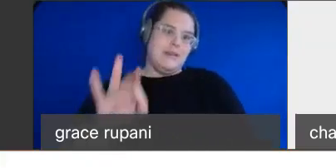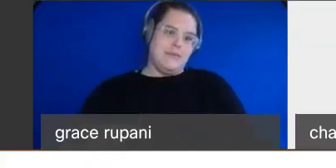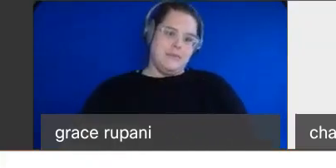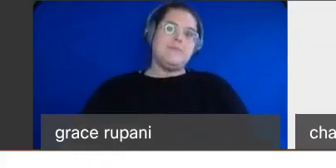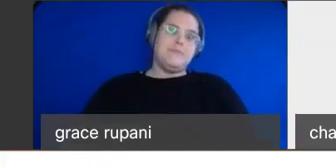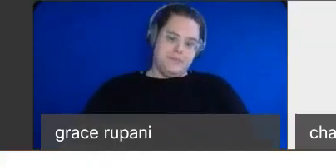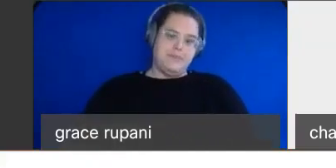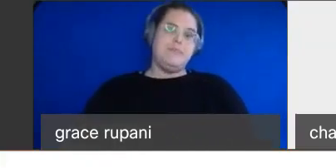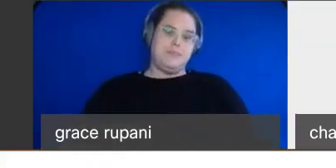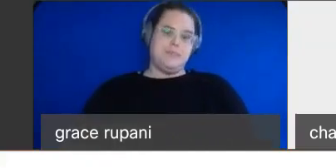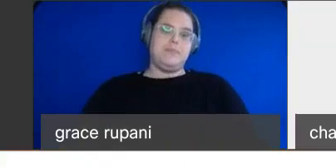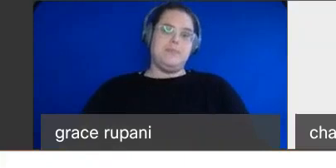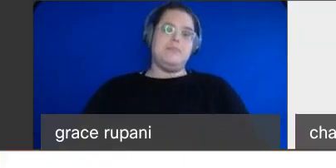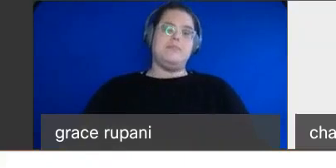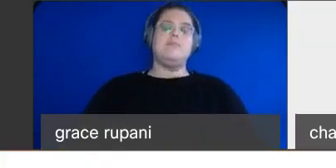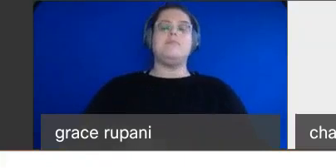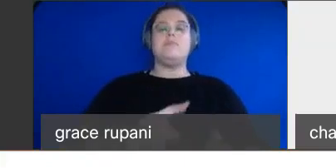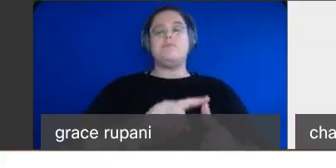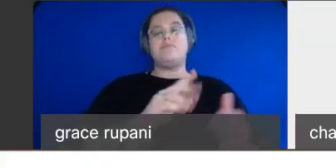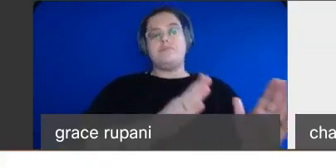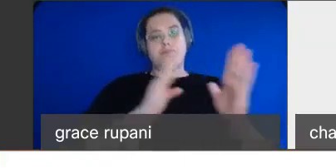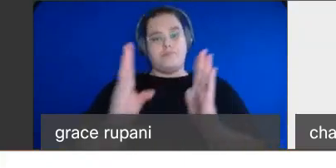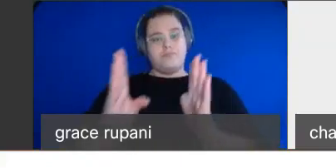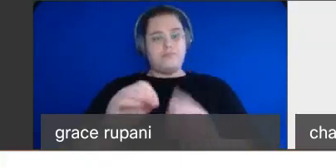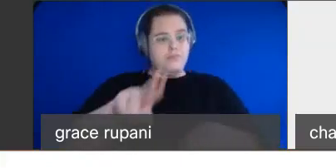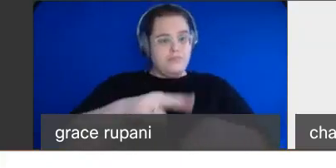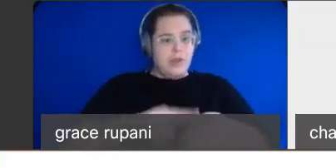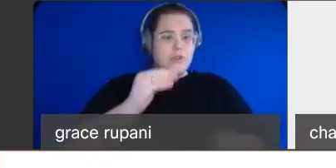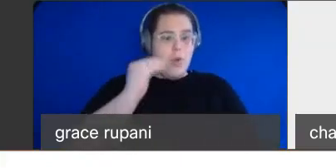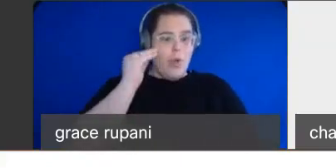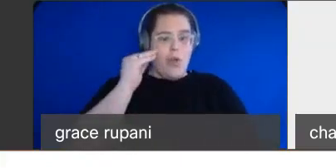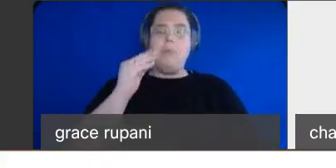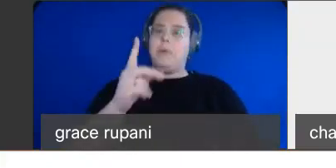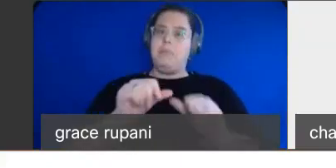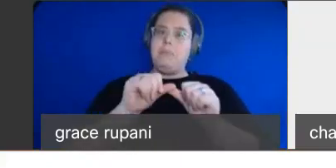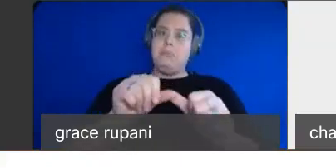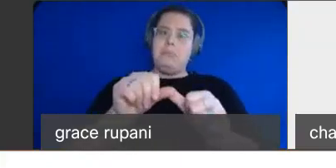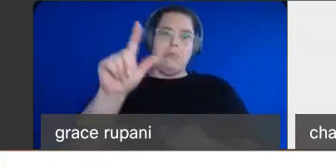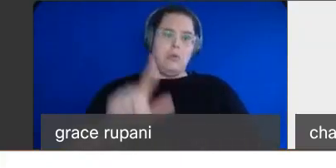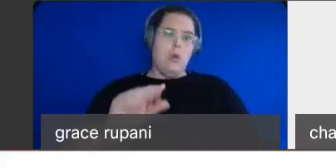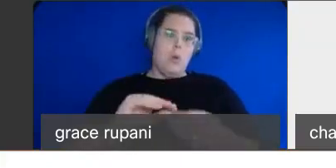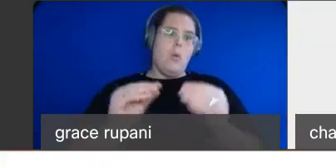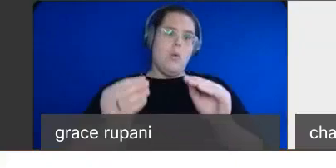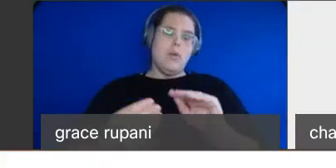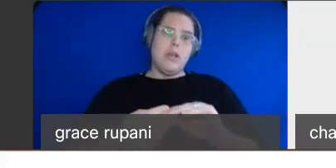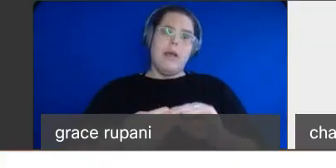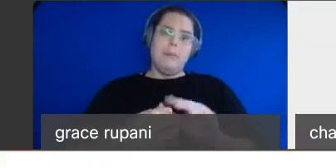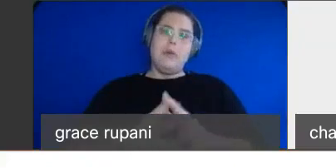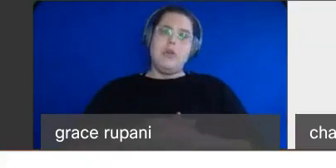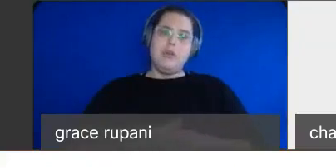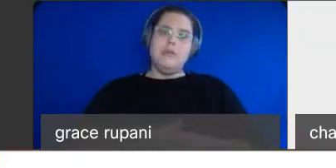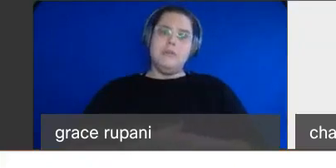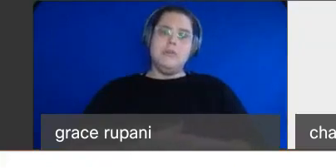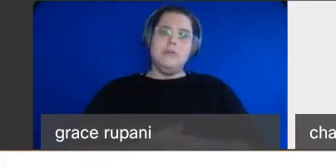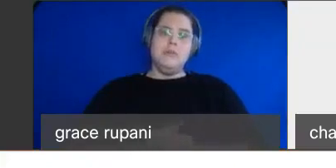In natural homes, we continue to have a fairly low number, especially, as compared to, there's